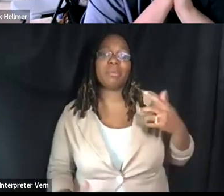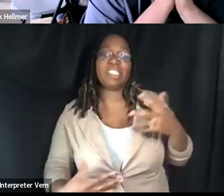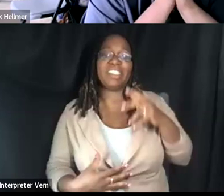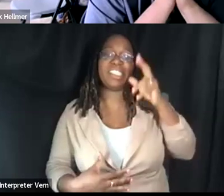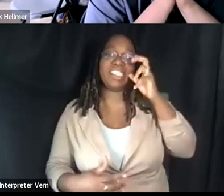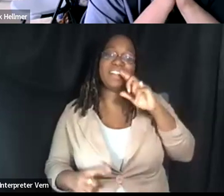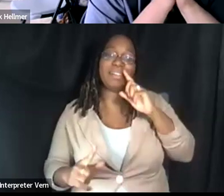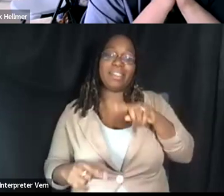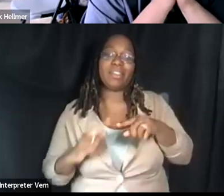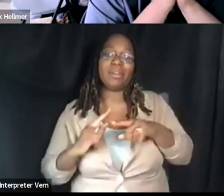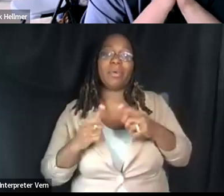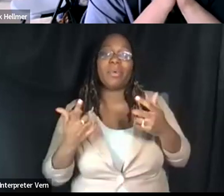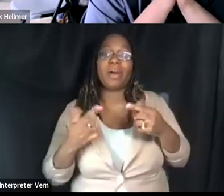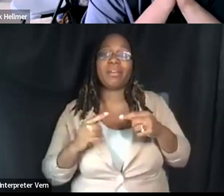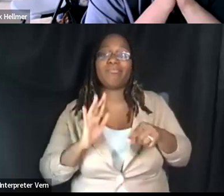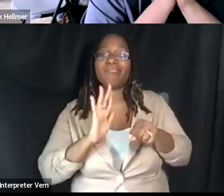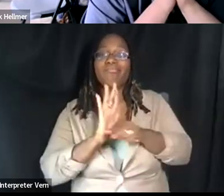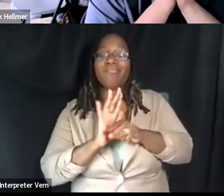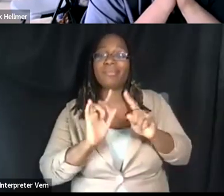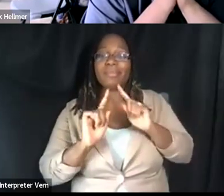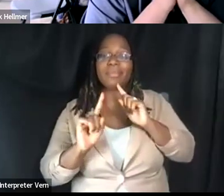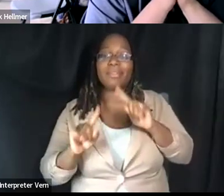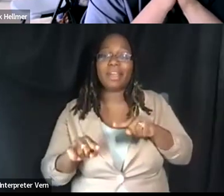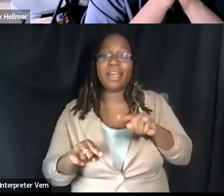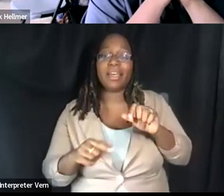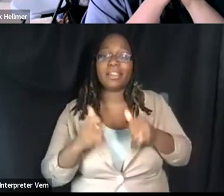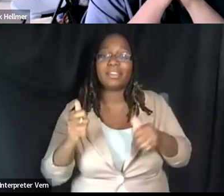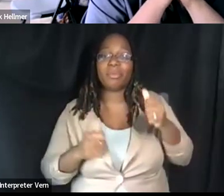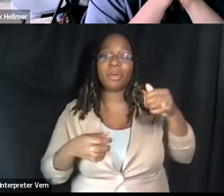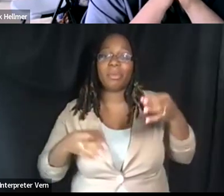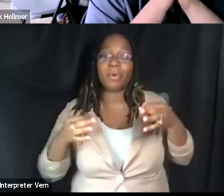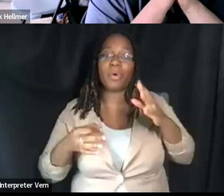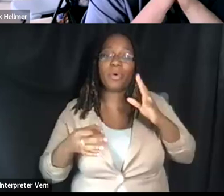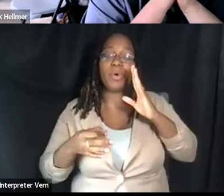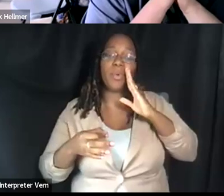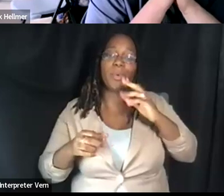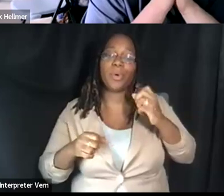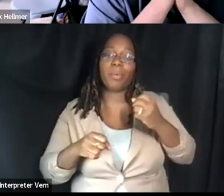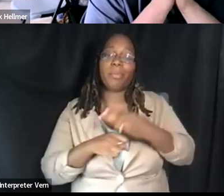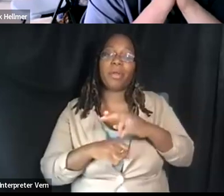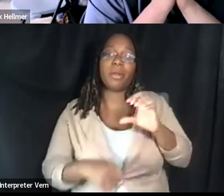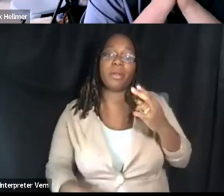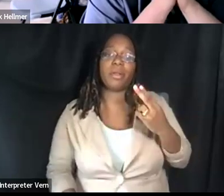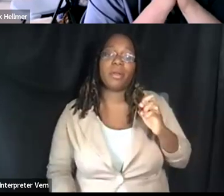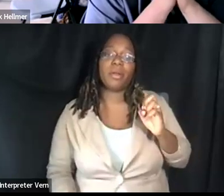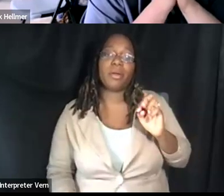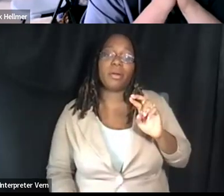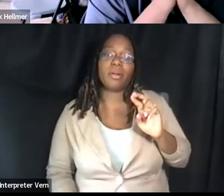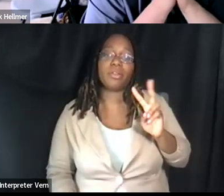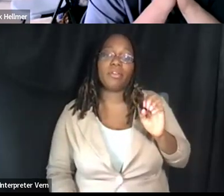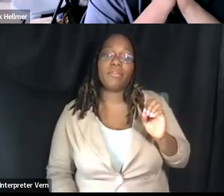what adverse effect will the Supreme Court's overruling of Chevron have on the HCBS rules, if